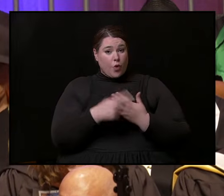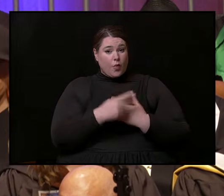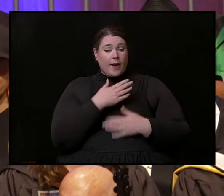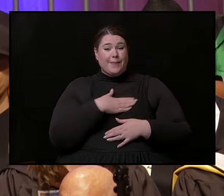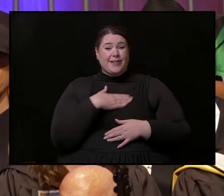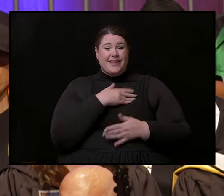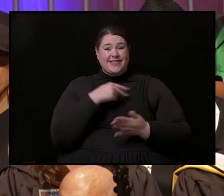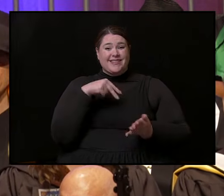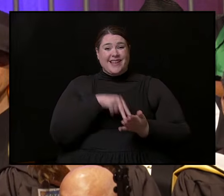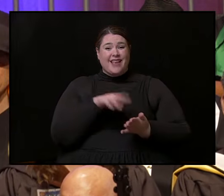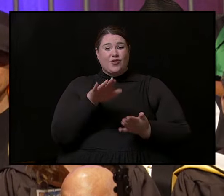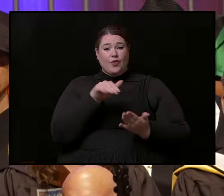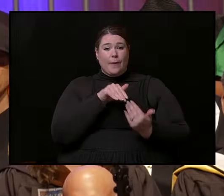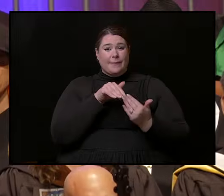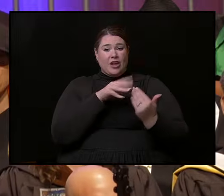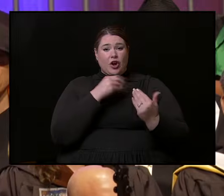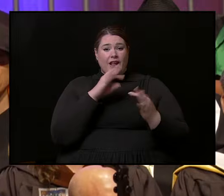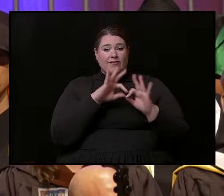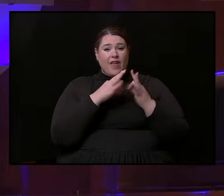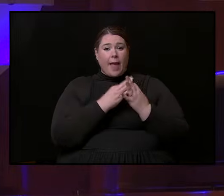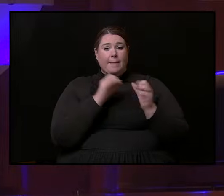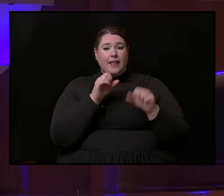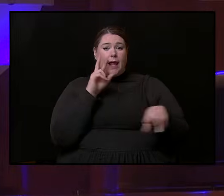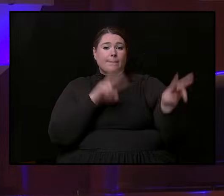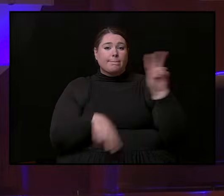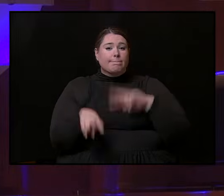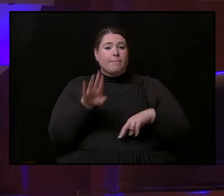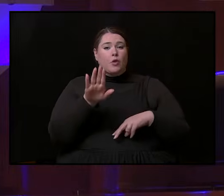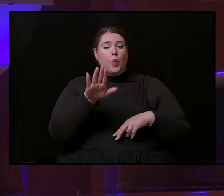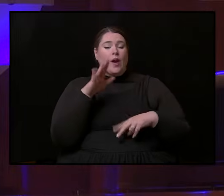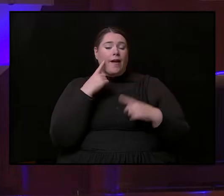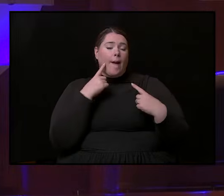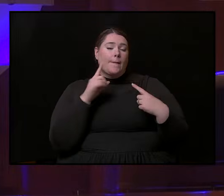so that your peers and families can observe your accomplishments?